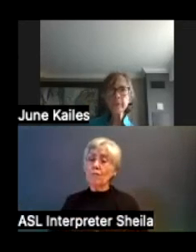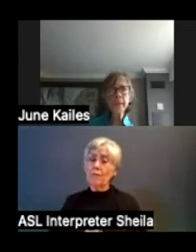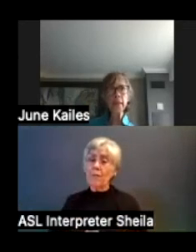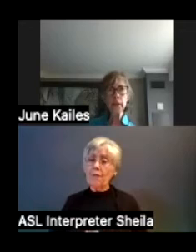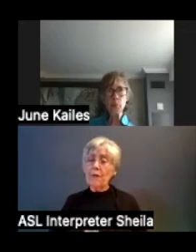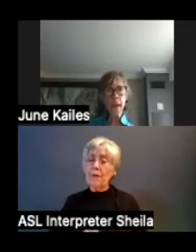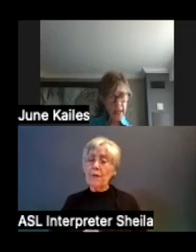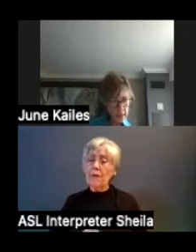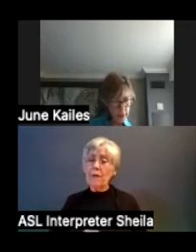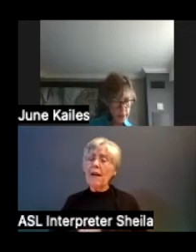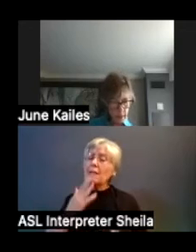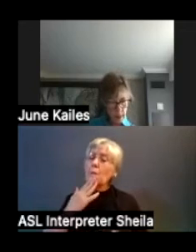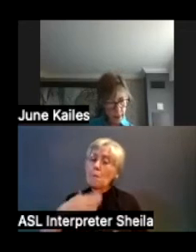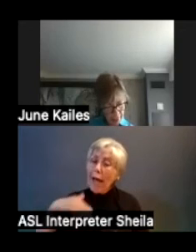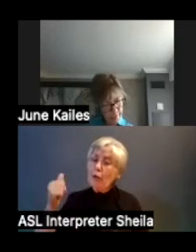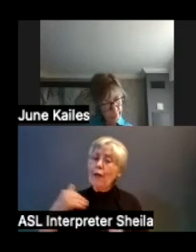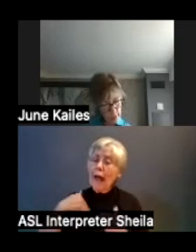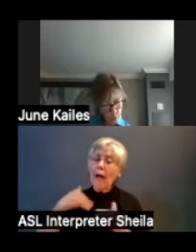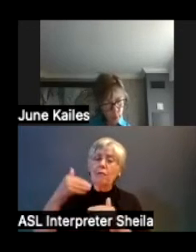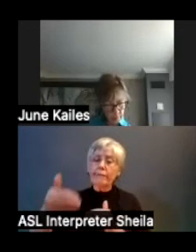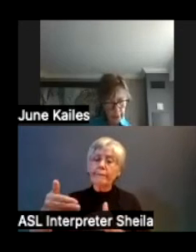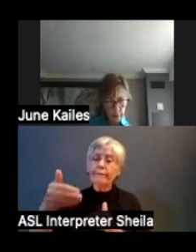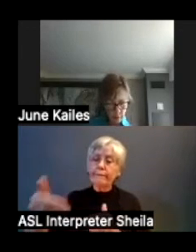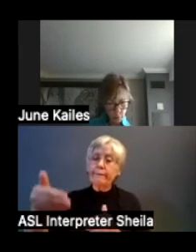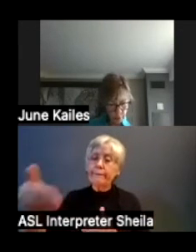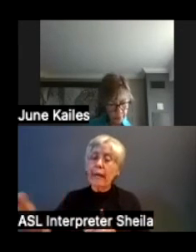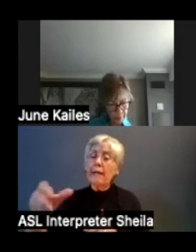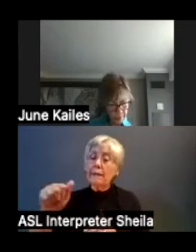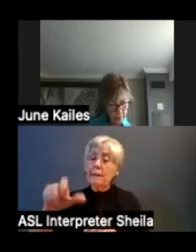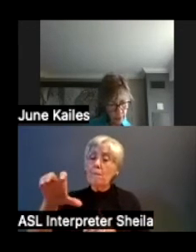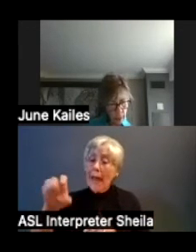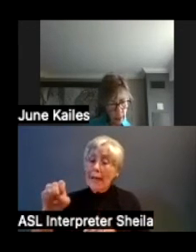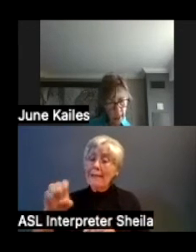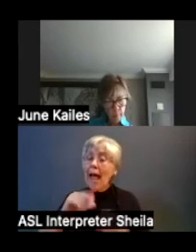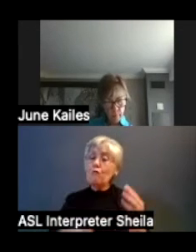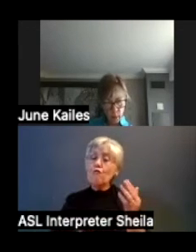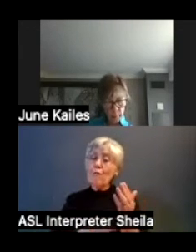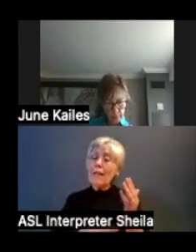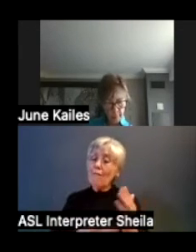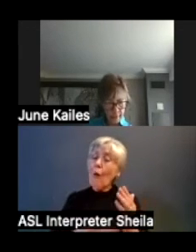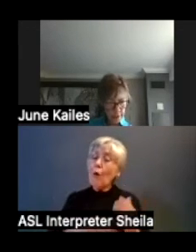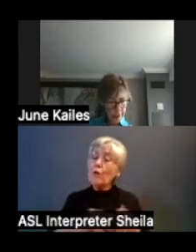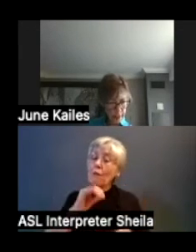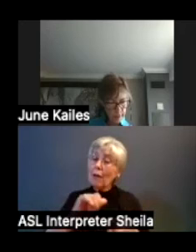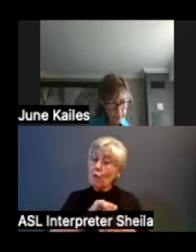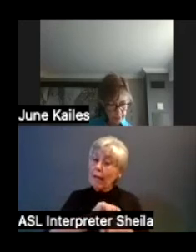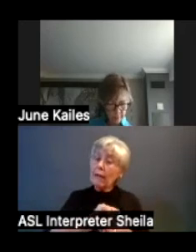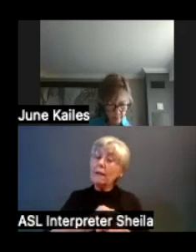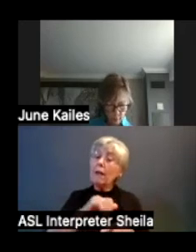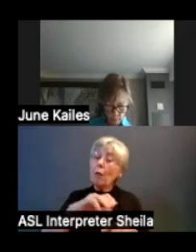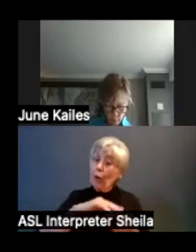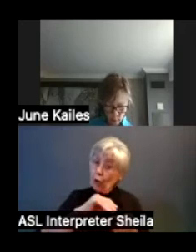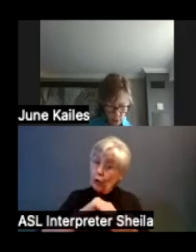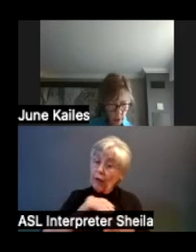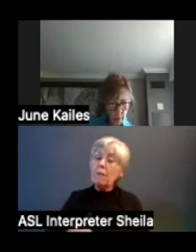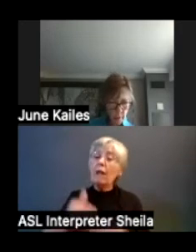instead of kind of spaced and reinforced interval training and multiple ways to keep this on the